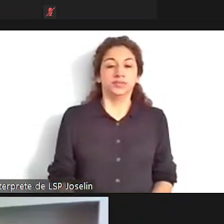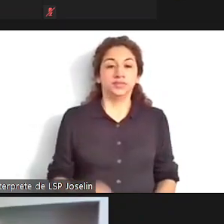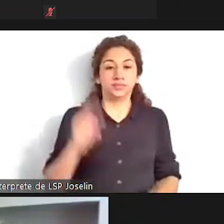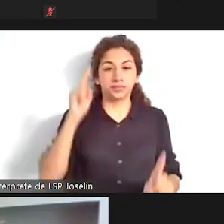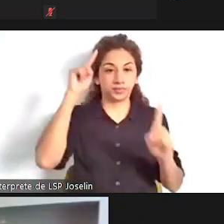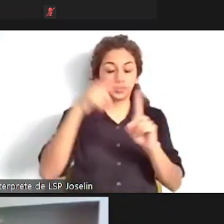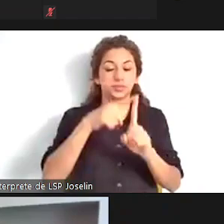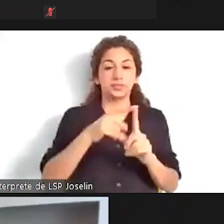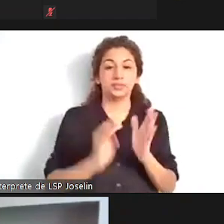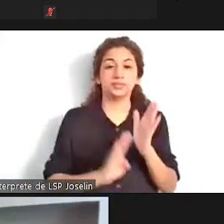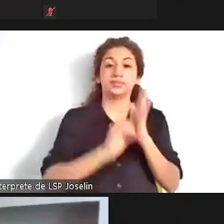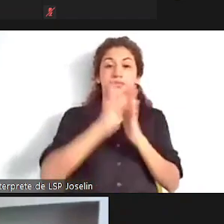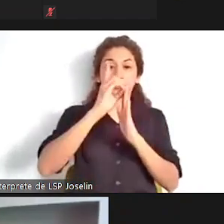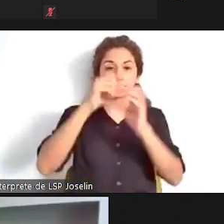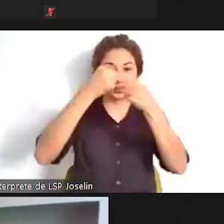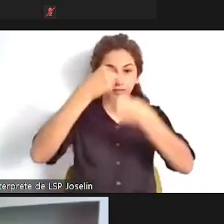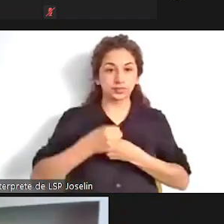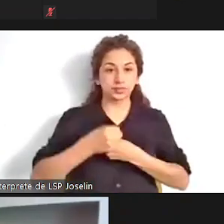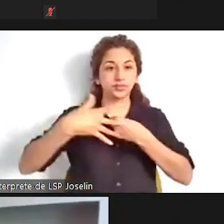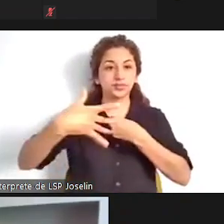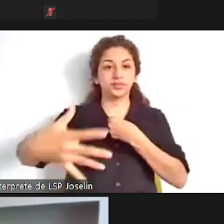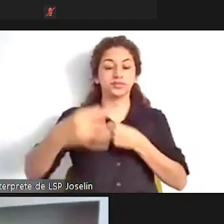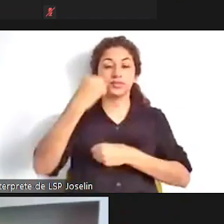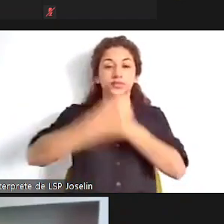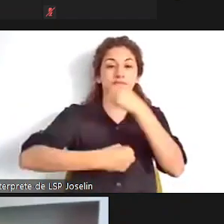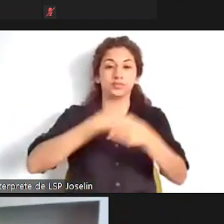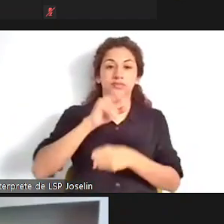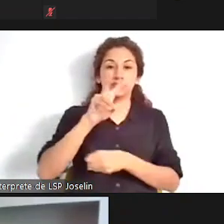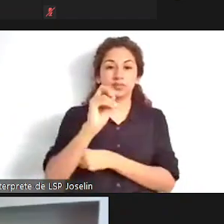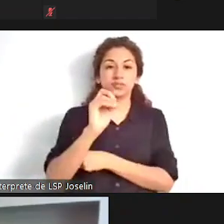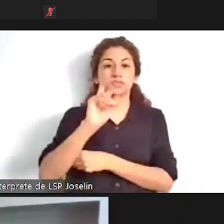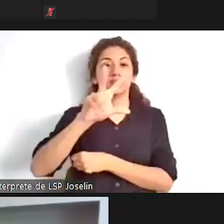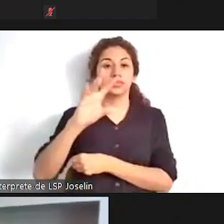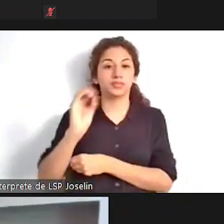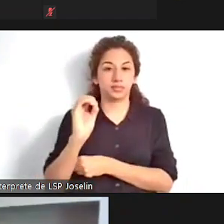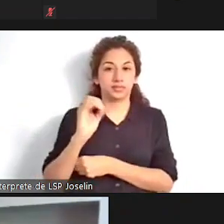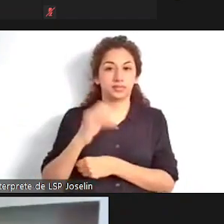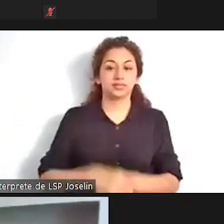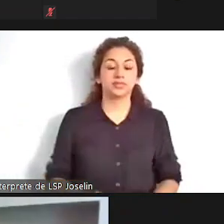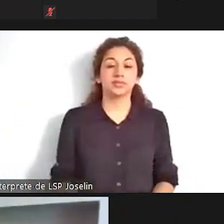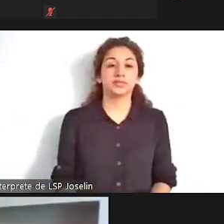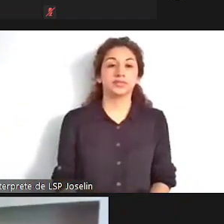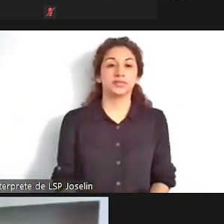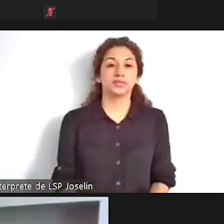agenda of the sustainable development objectives in 2030.